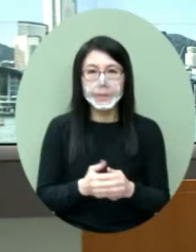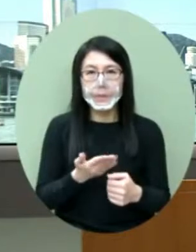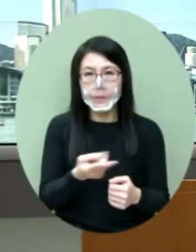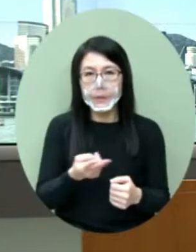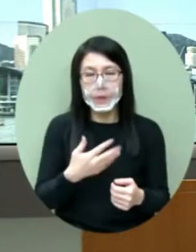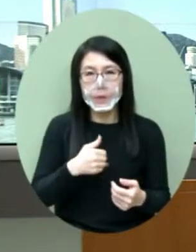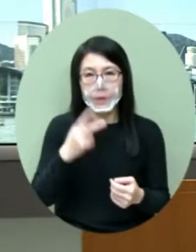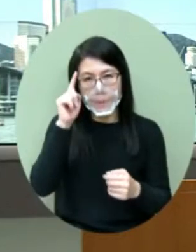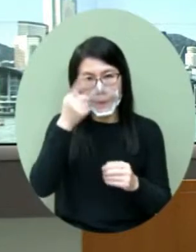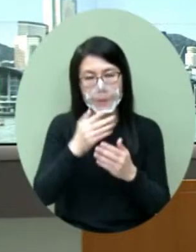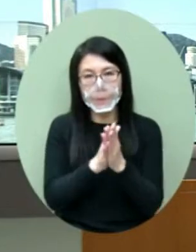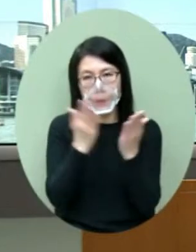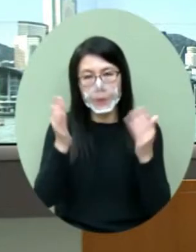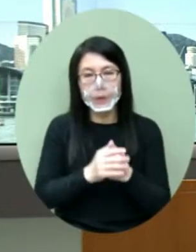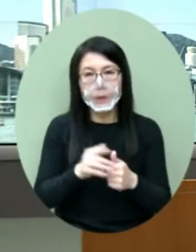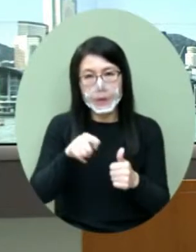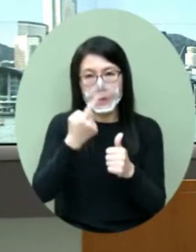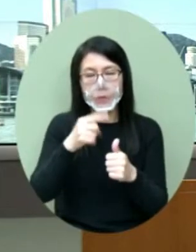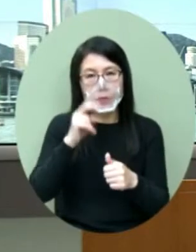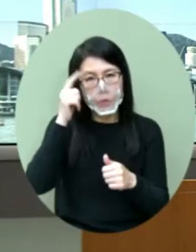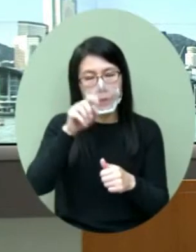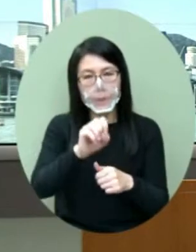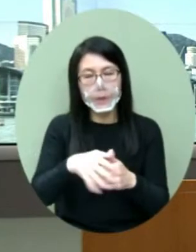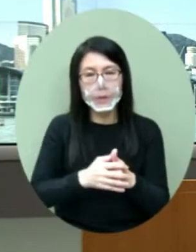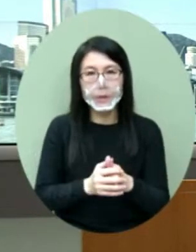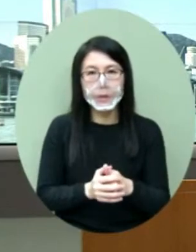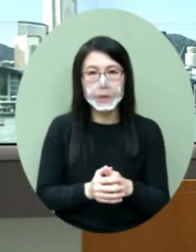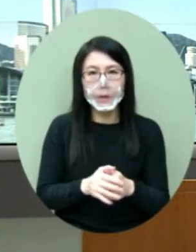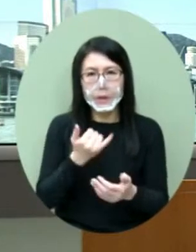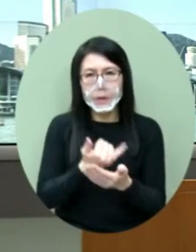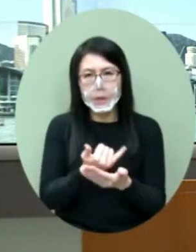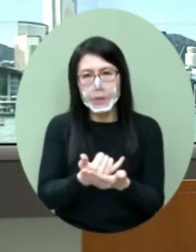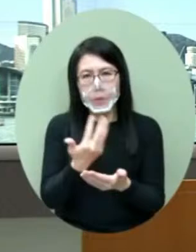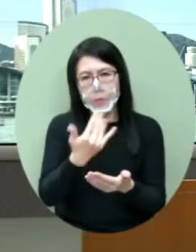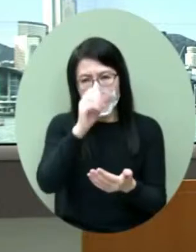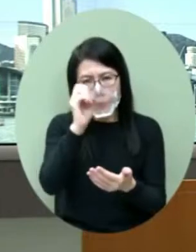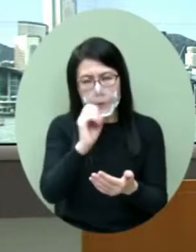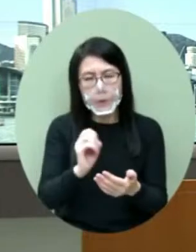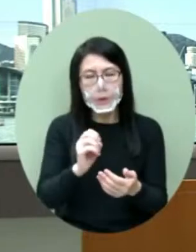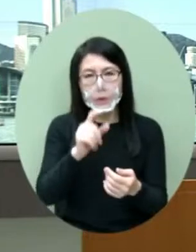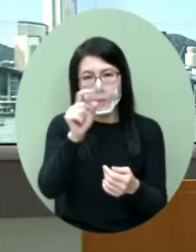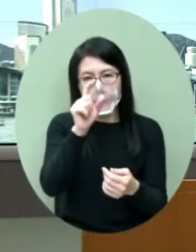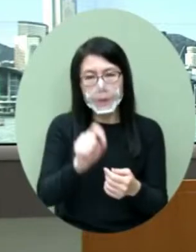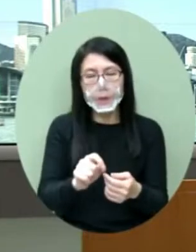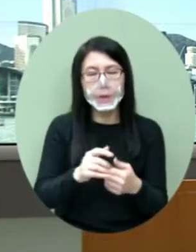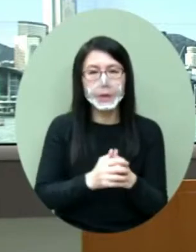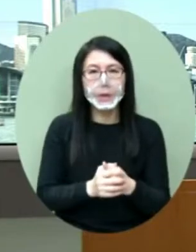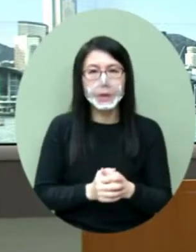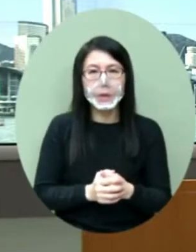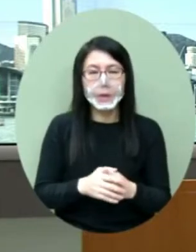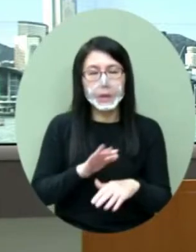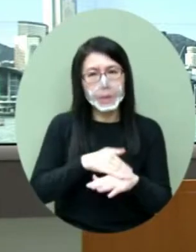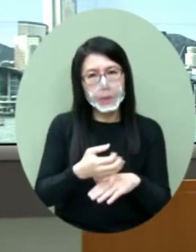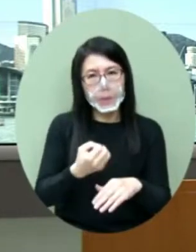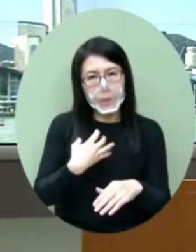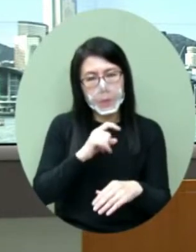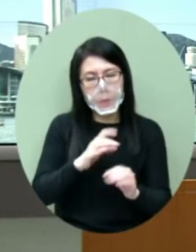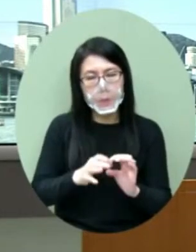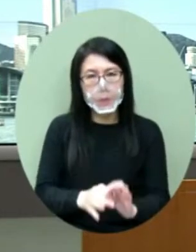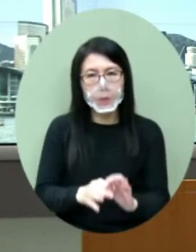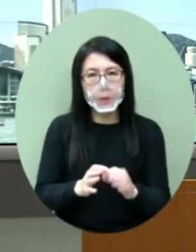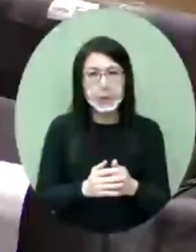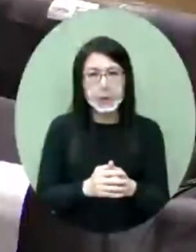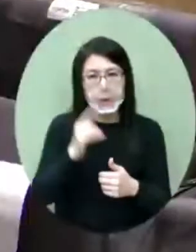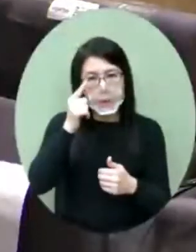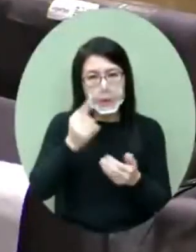row. Mingpao Daily News. First, I would like to ask you about the death rate. Just now,